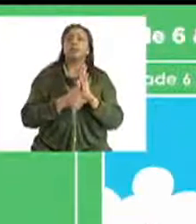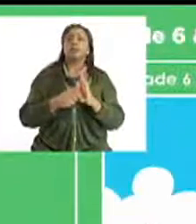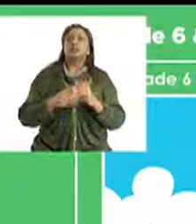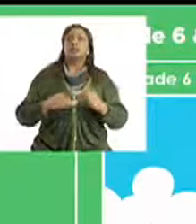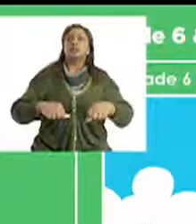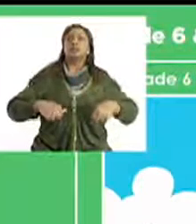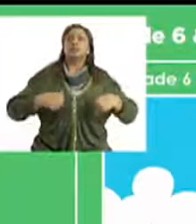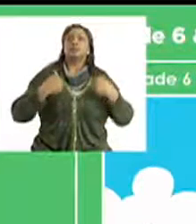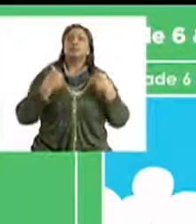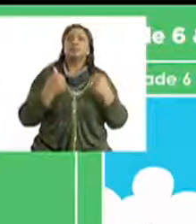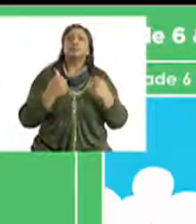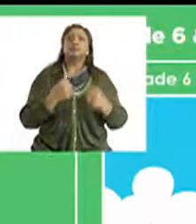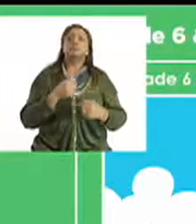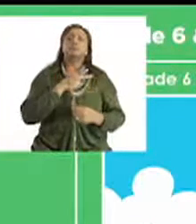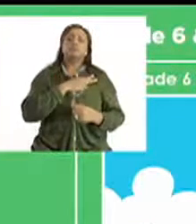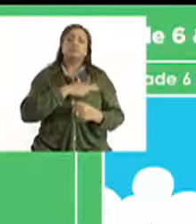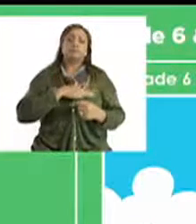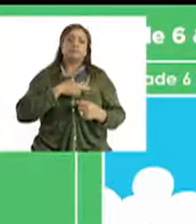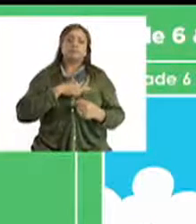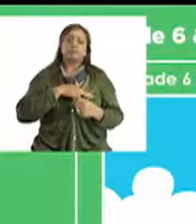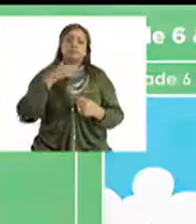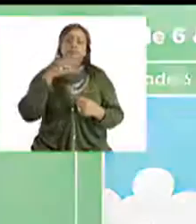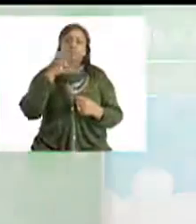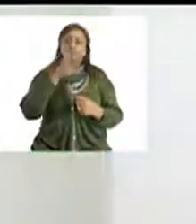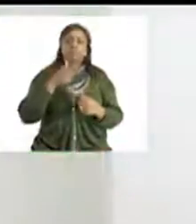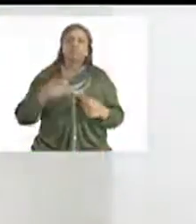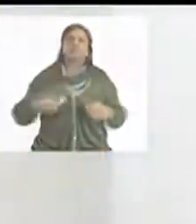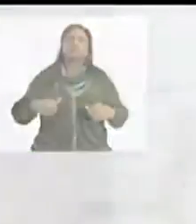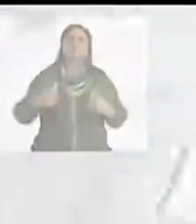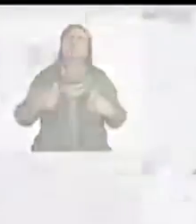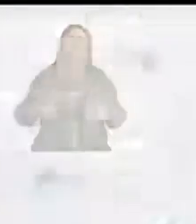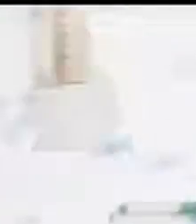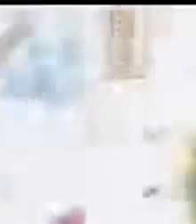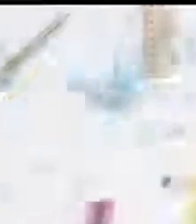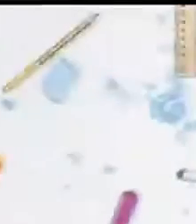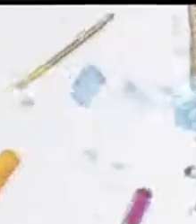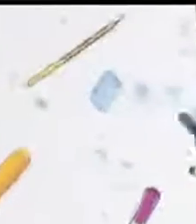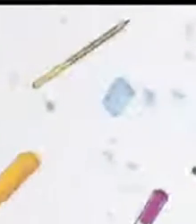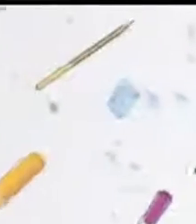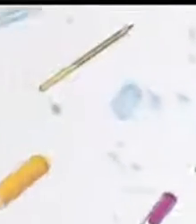education, sexuality, and sexual health.